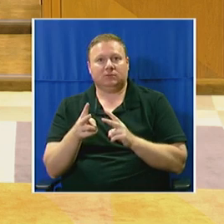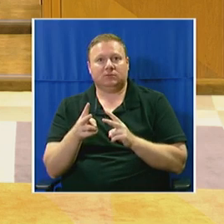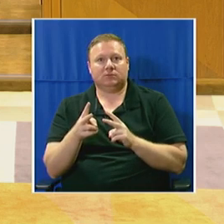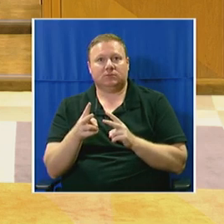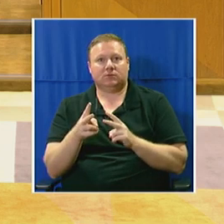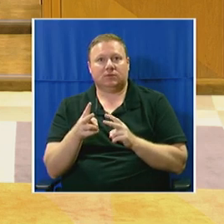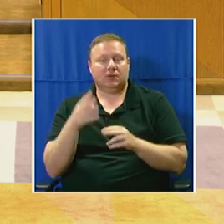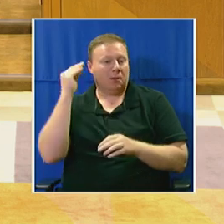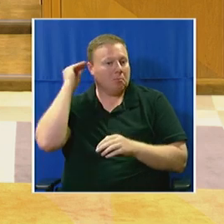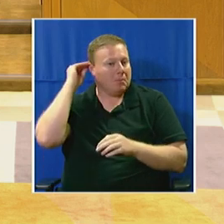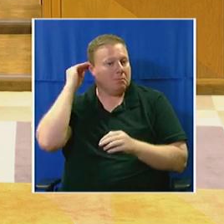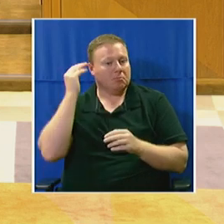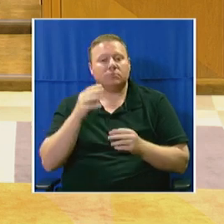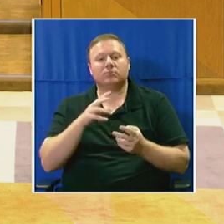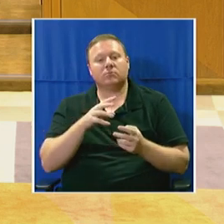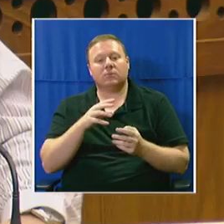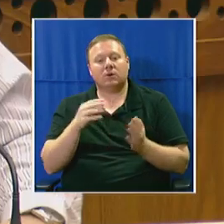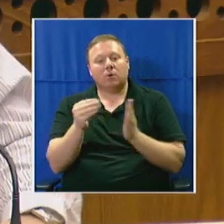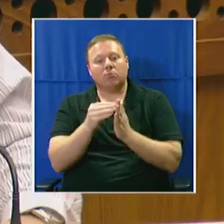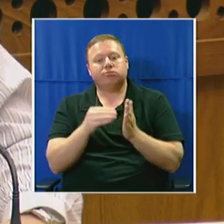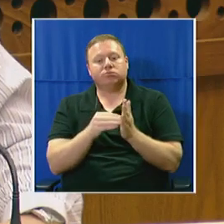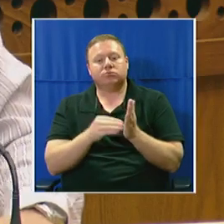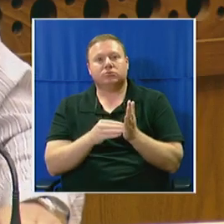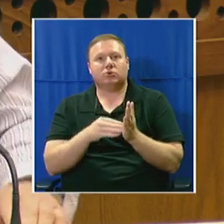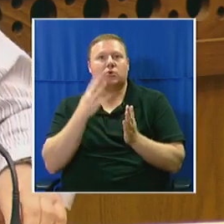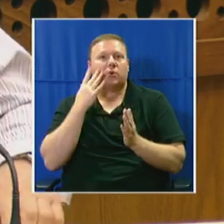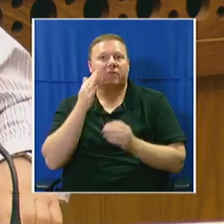D make a declaration please yes you welcome